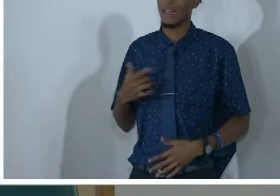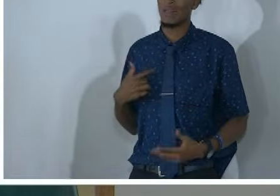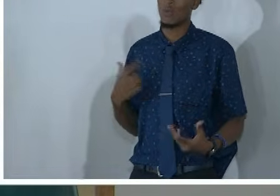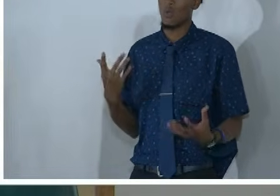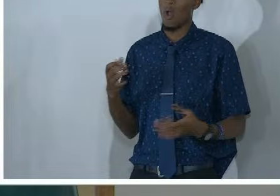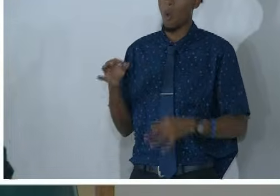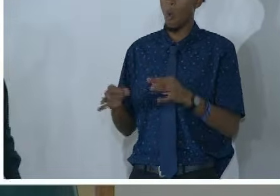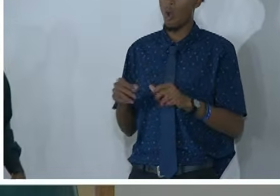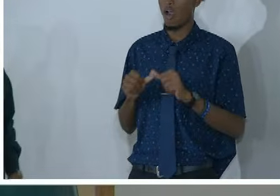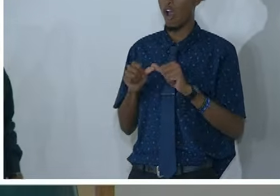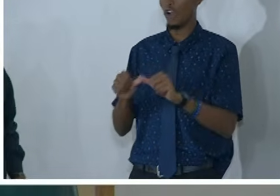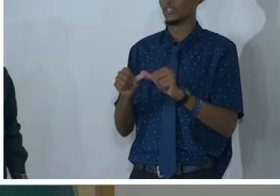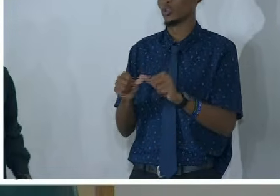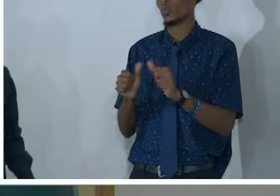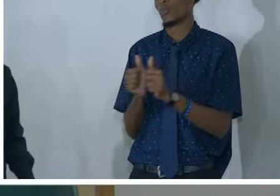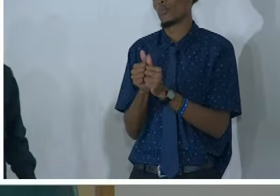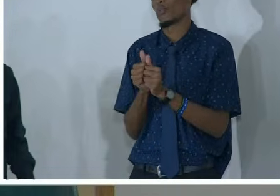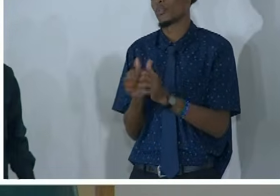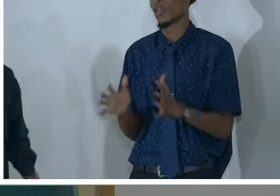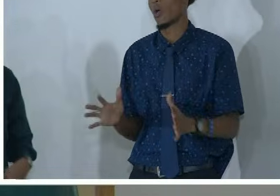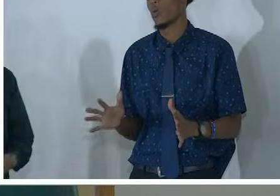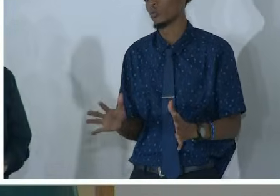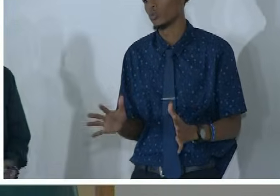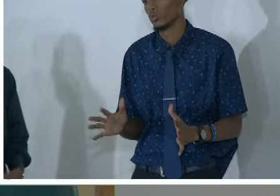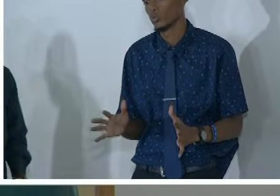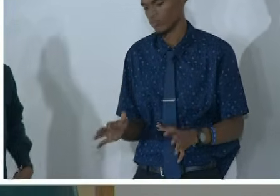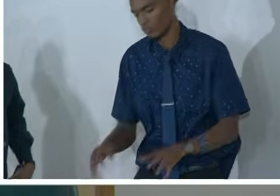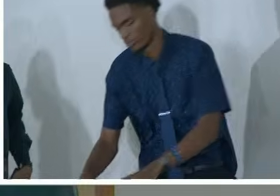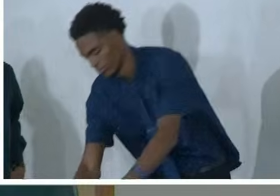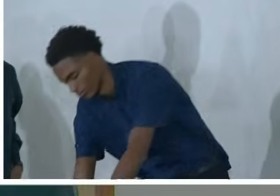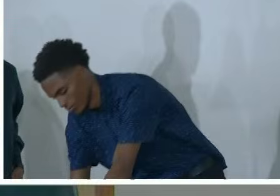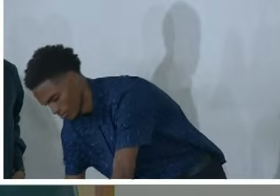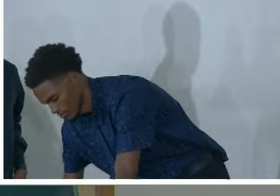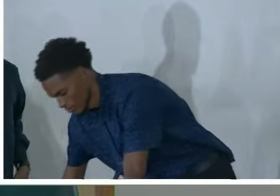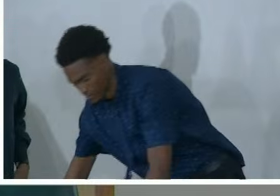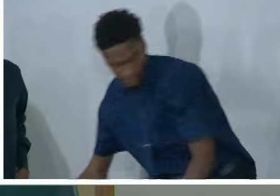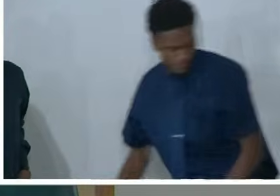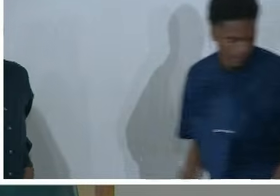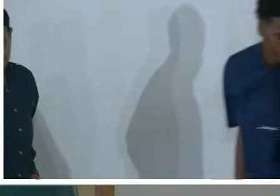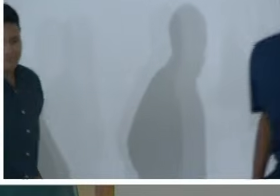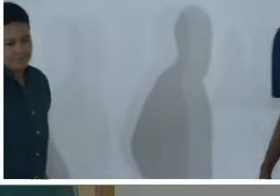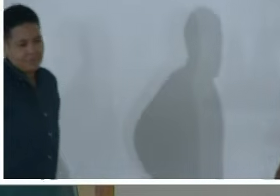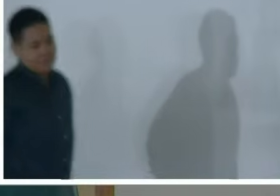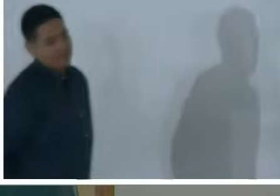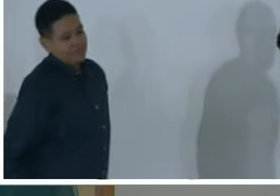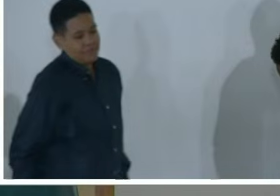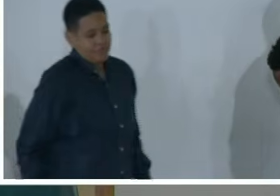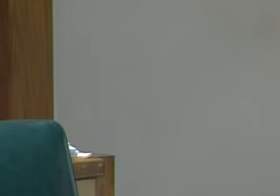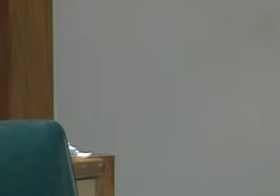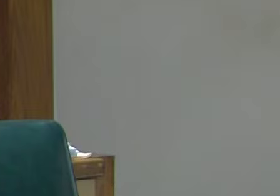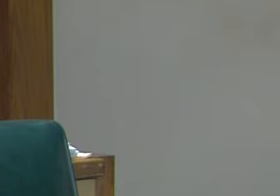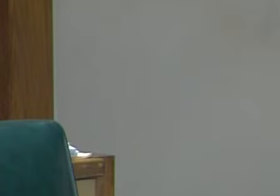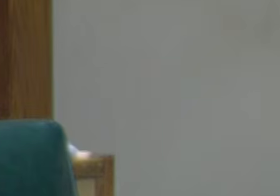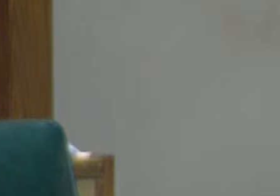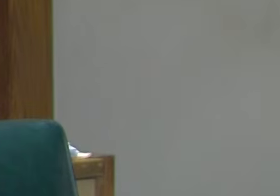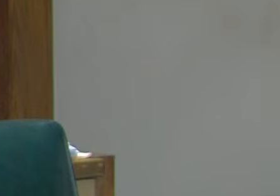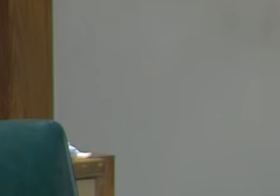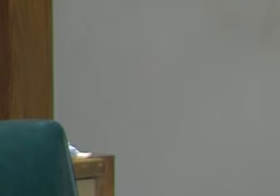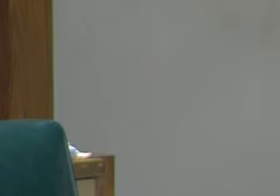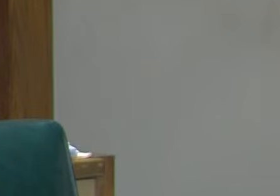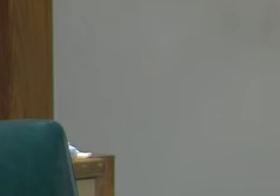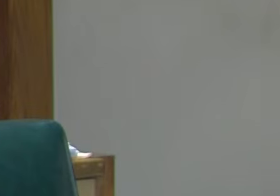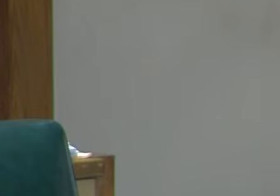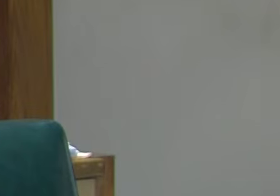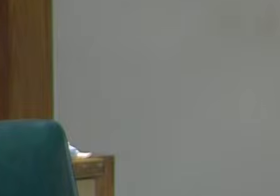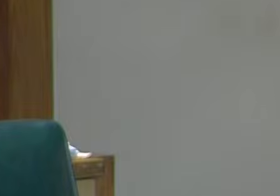continue without an end. And so it should